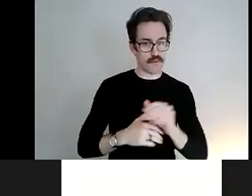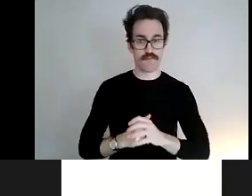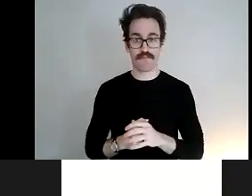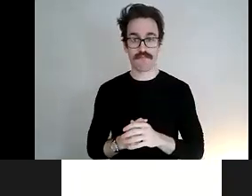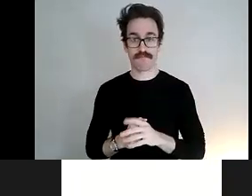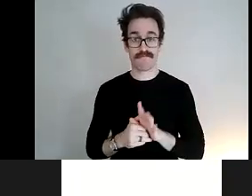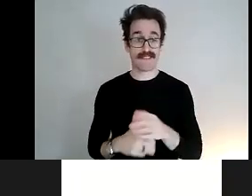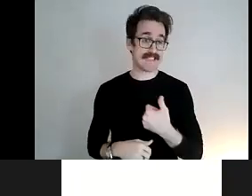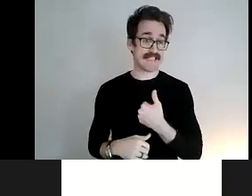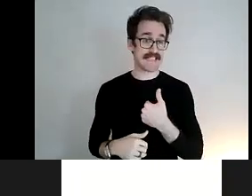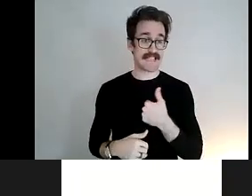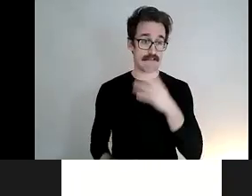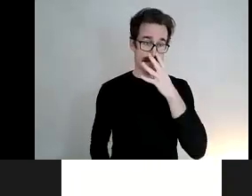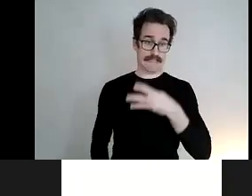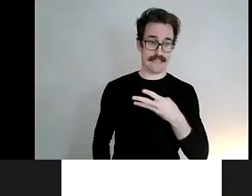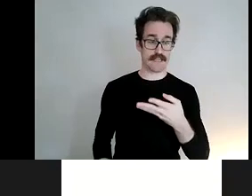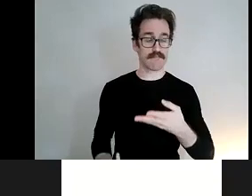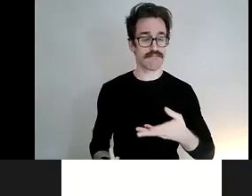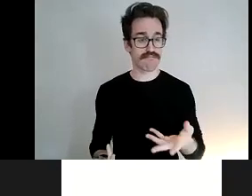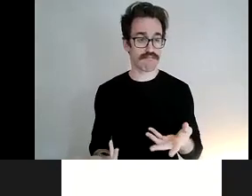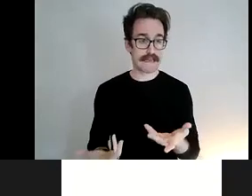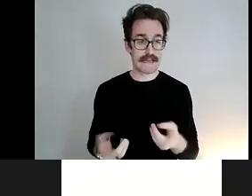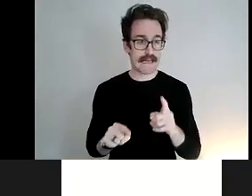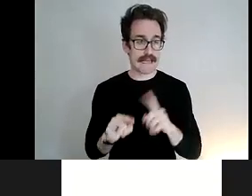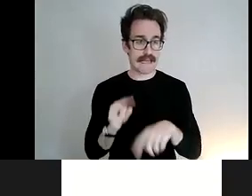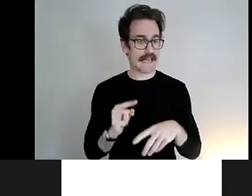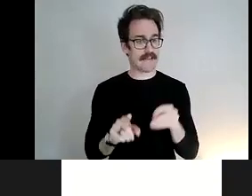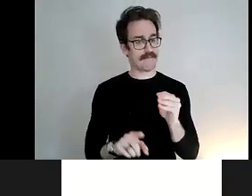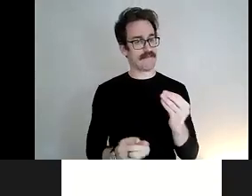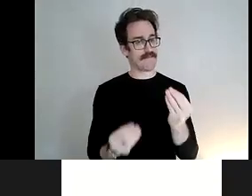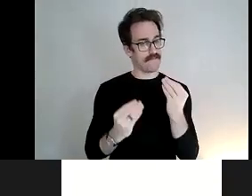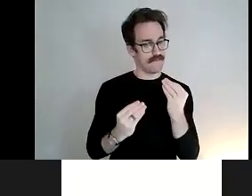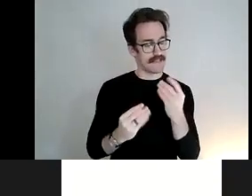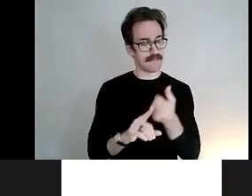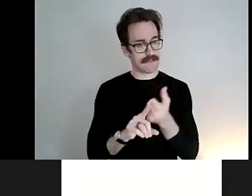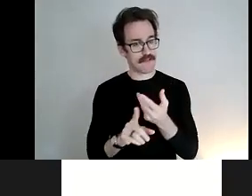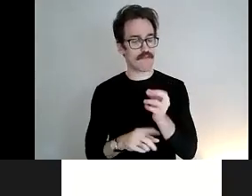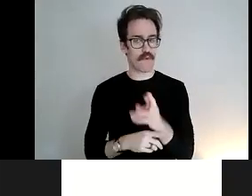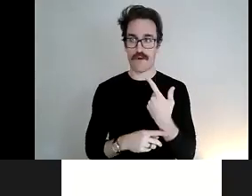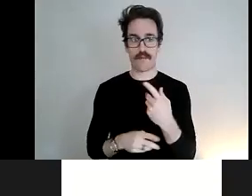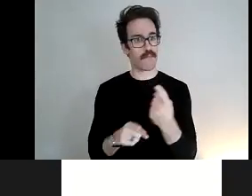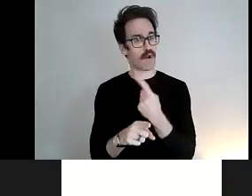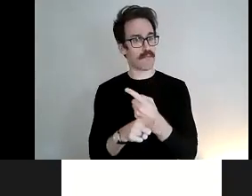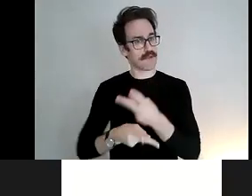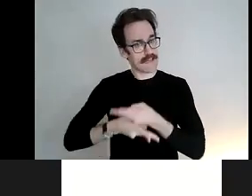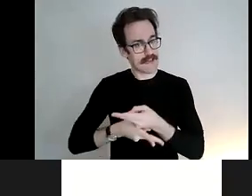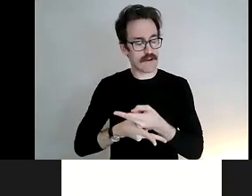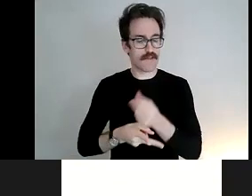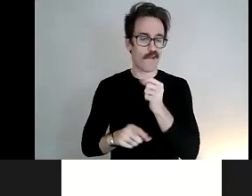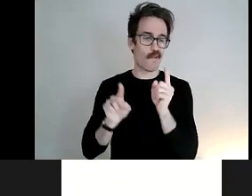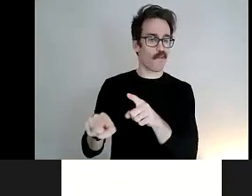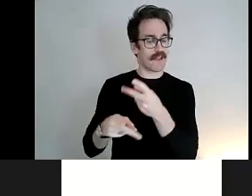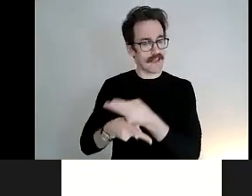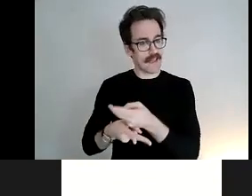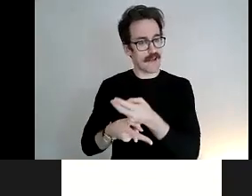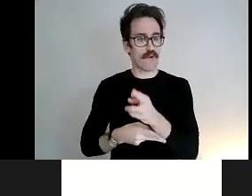Self-neglect, as we talked about, not able to provide food for themselves, or not getting the appropriate medical care, or not being provided the appropriate